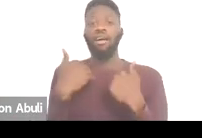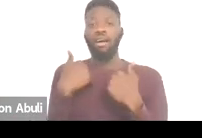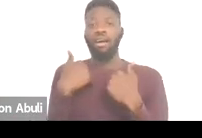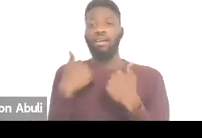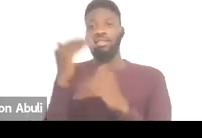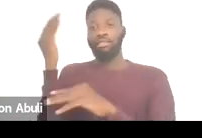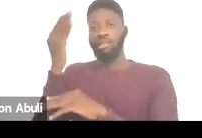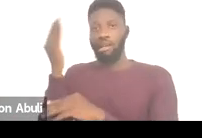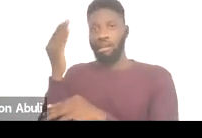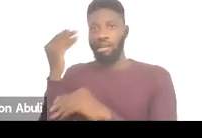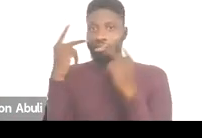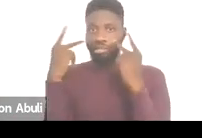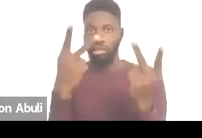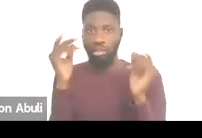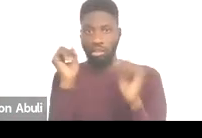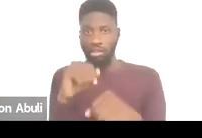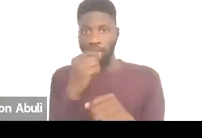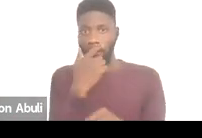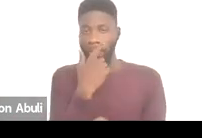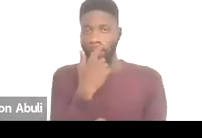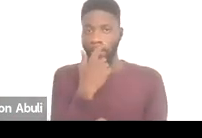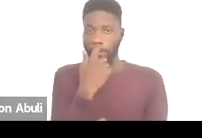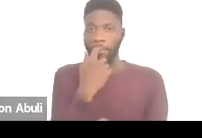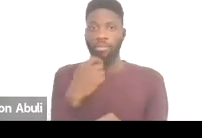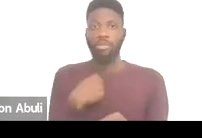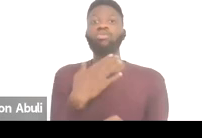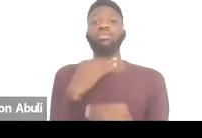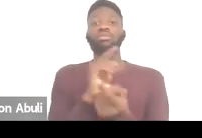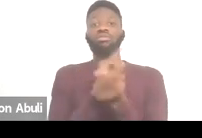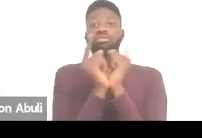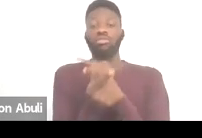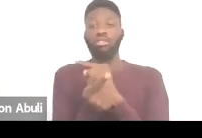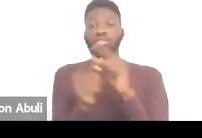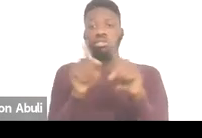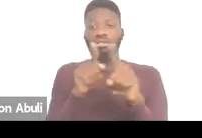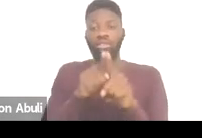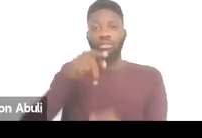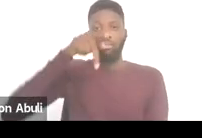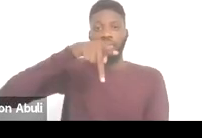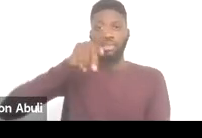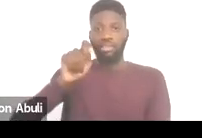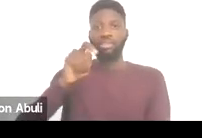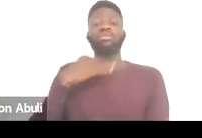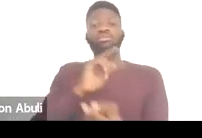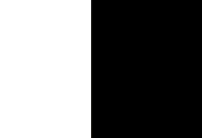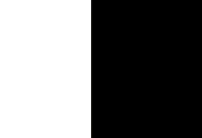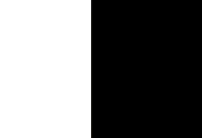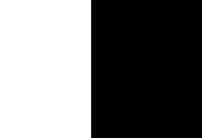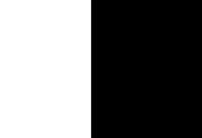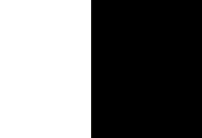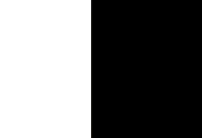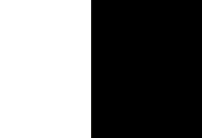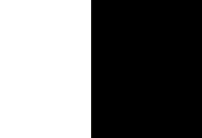I'm presenting. Allow me to change from a PPT presentation to a PDF.